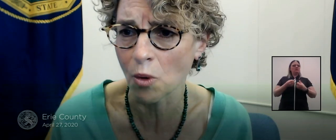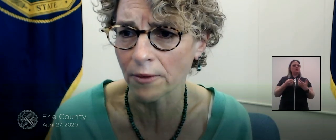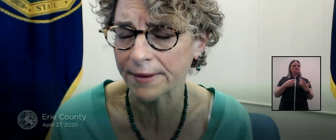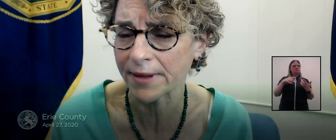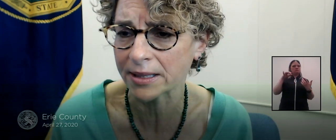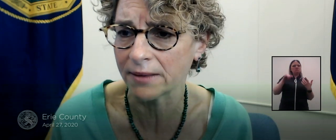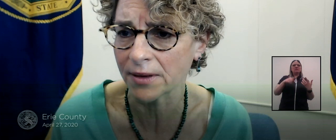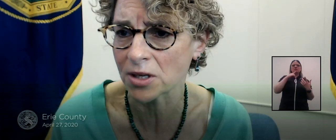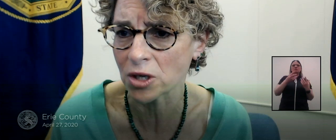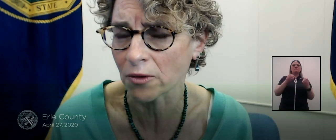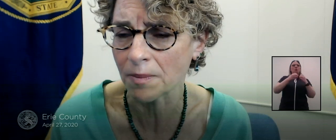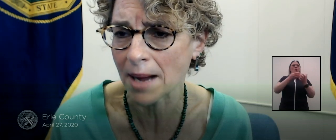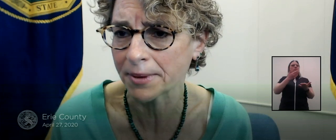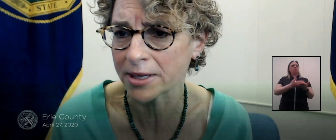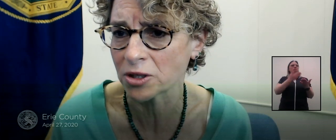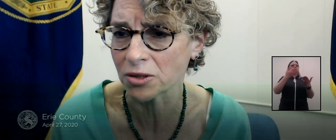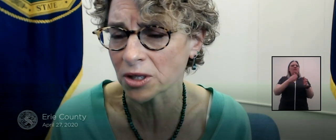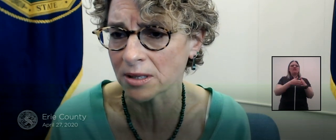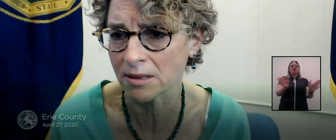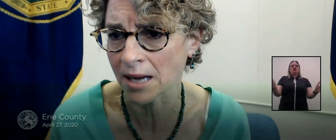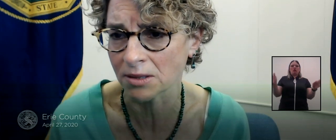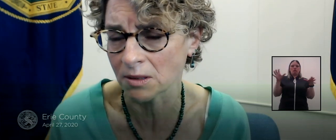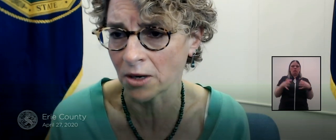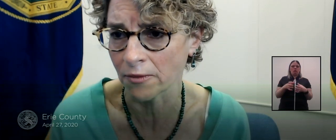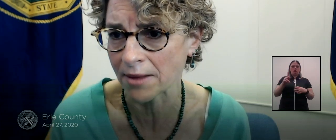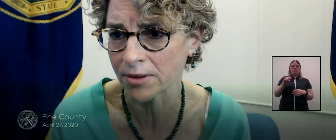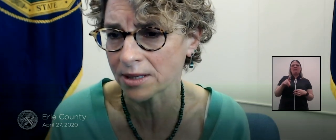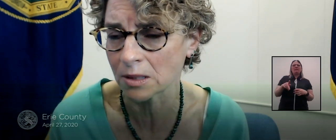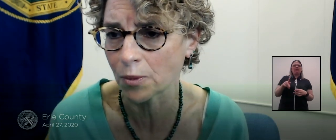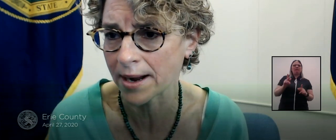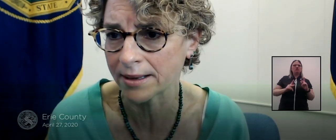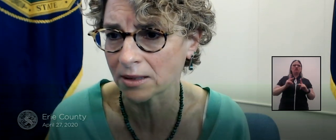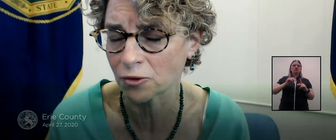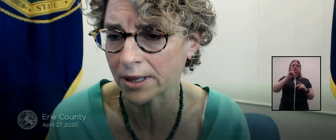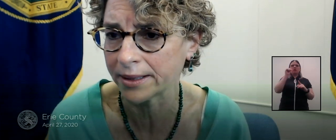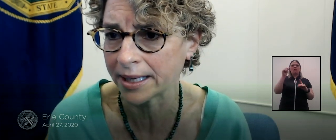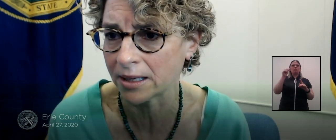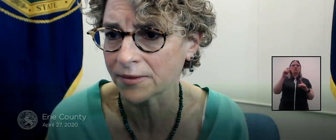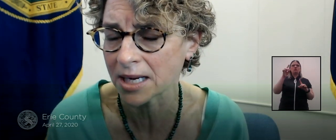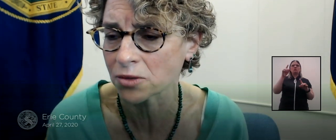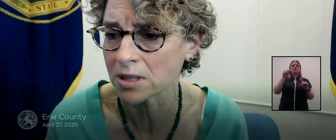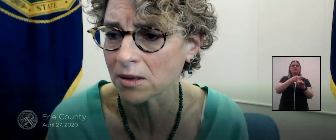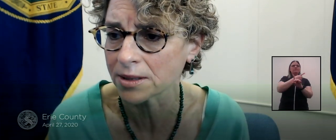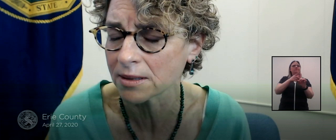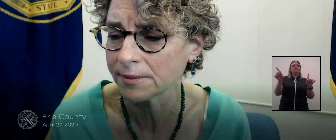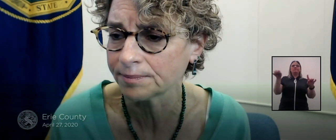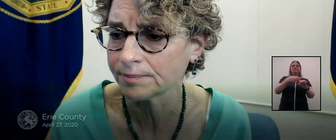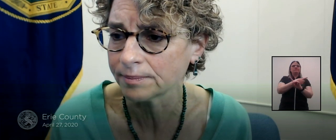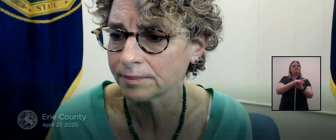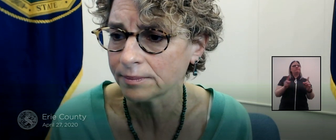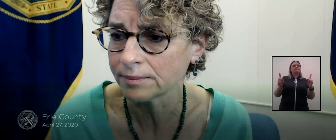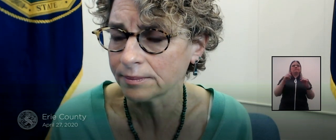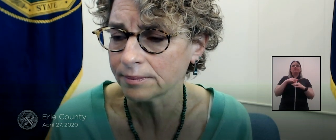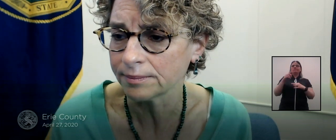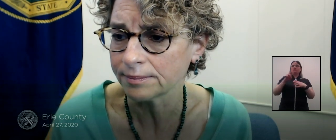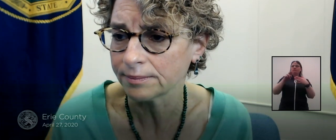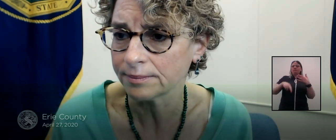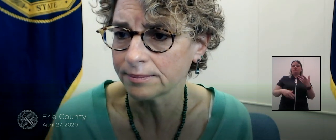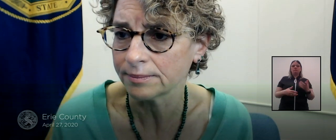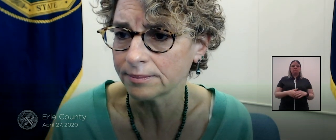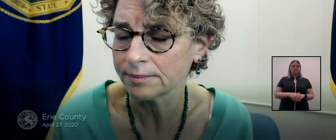is more reflective of the general population, just not, rather than sporadic trickling in of test results.